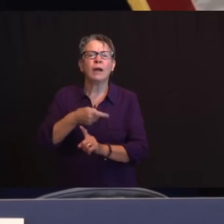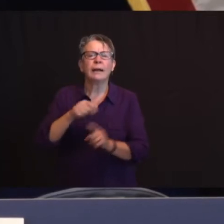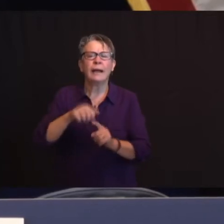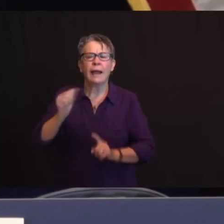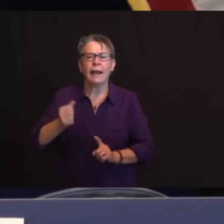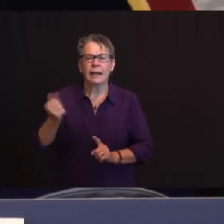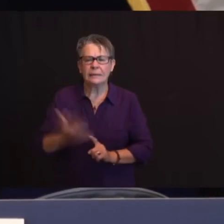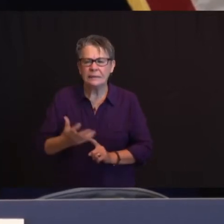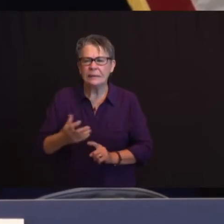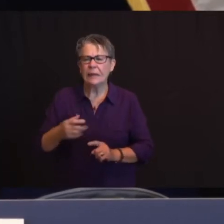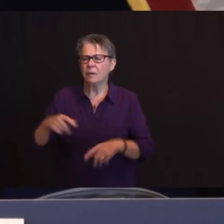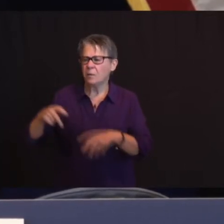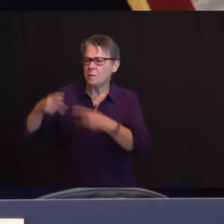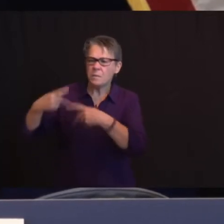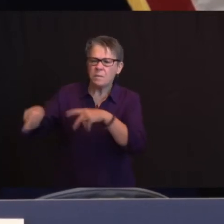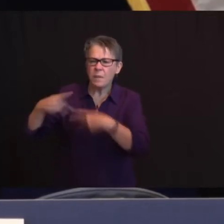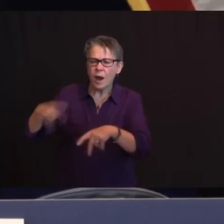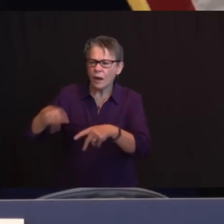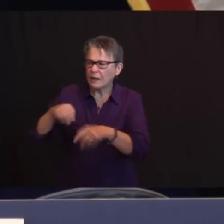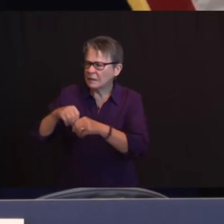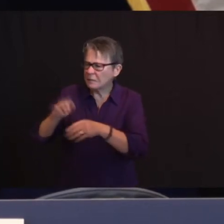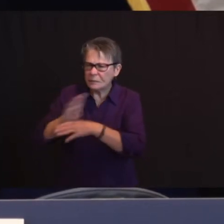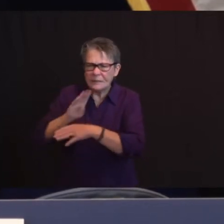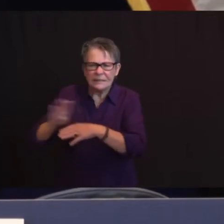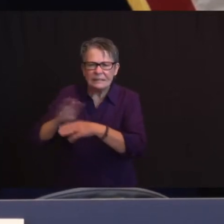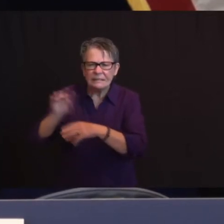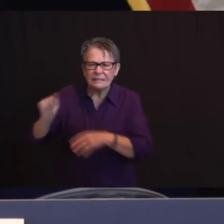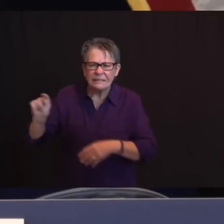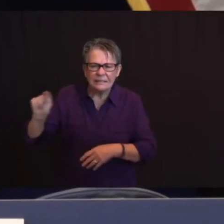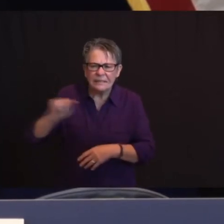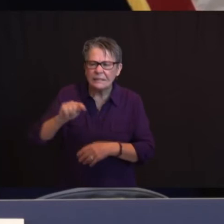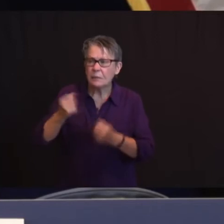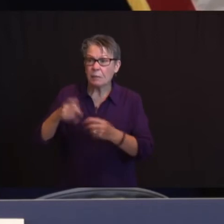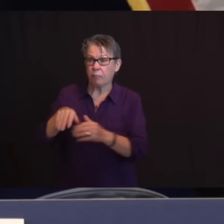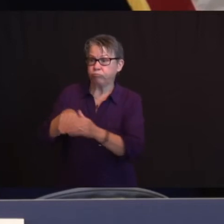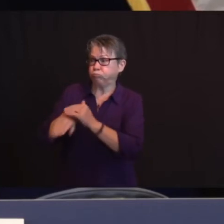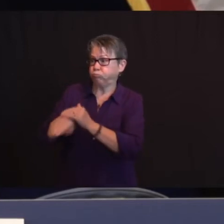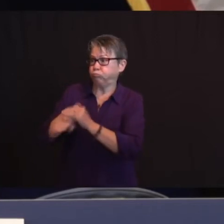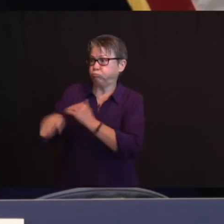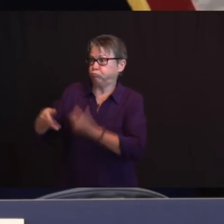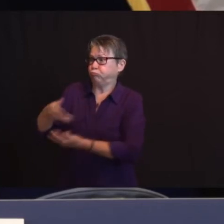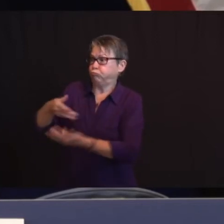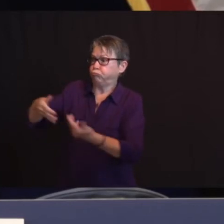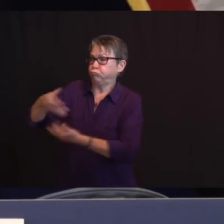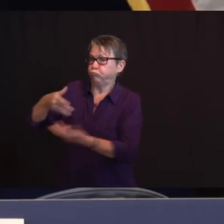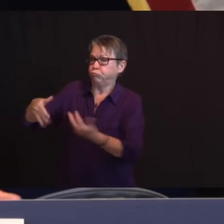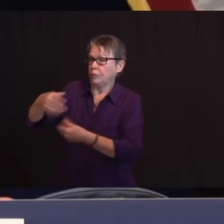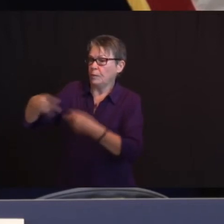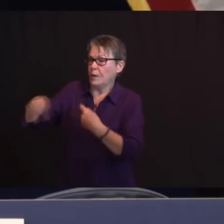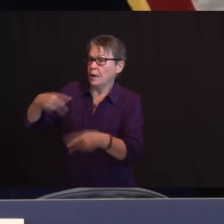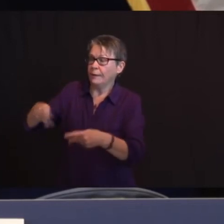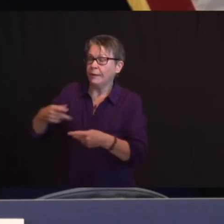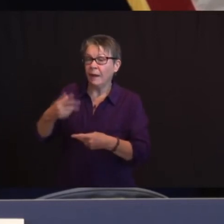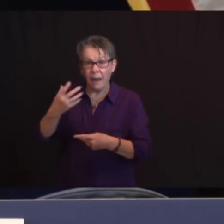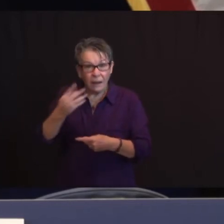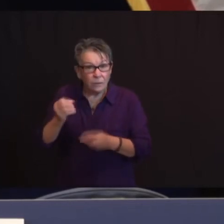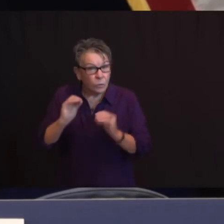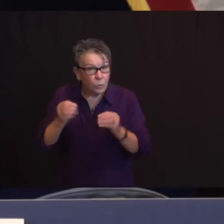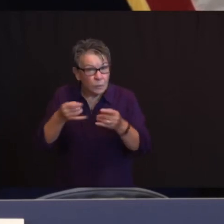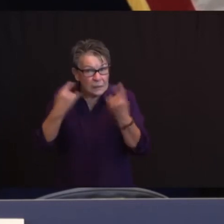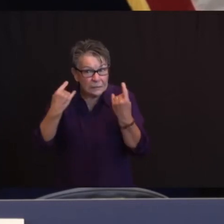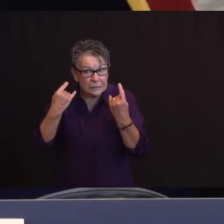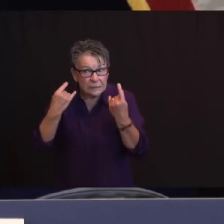violations revolved around exceeding indoor capacity, as well as no facial coverings being worn or no social distancing in